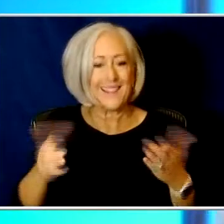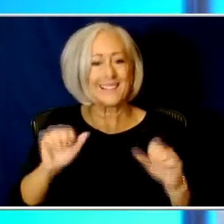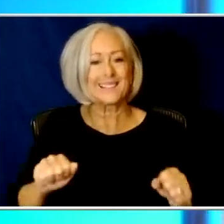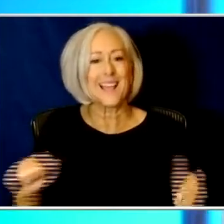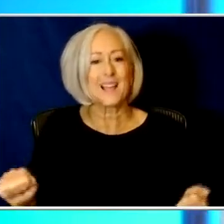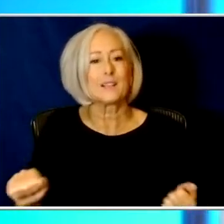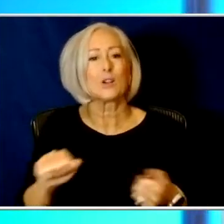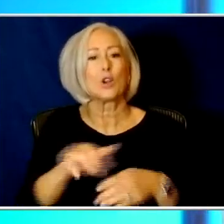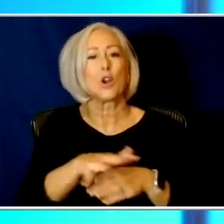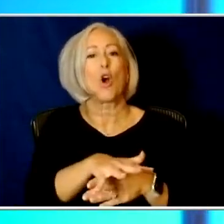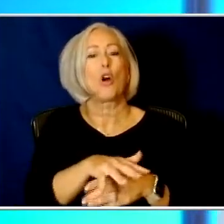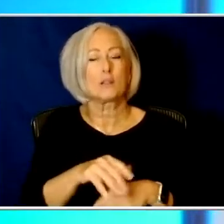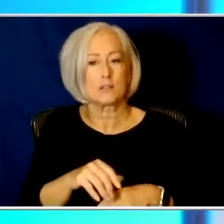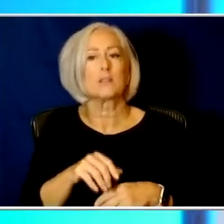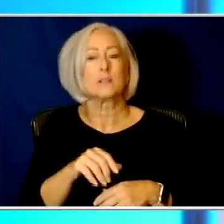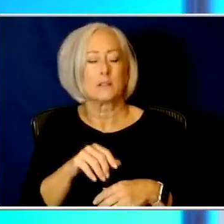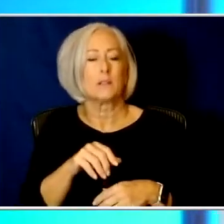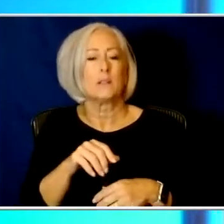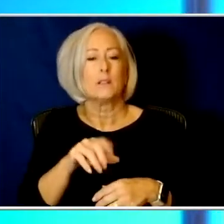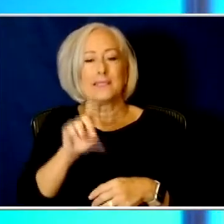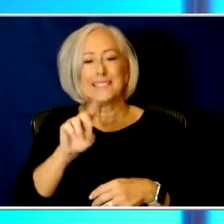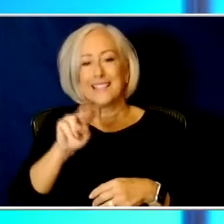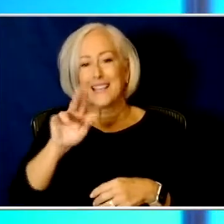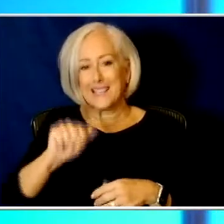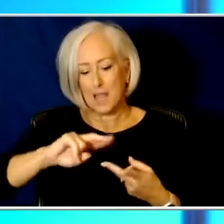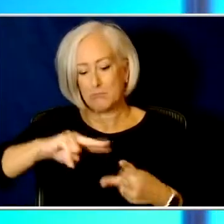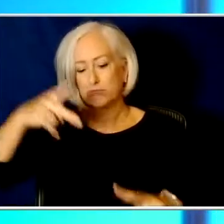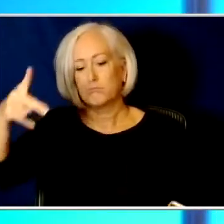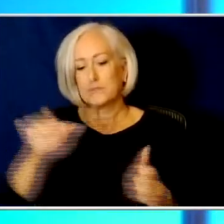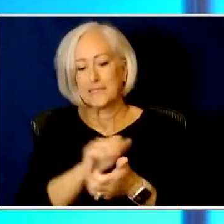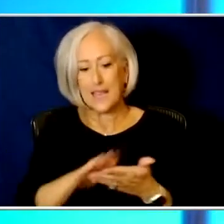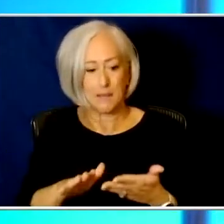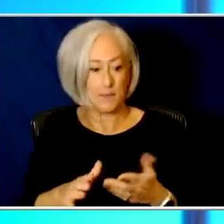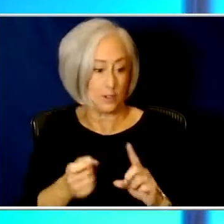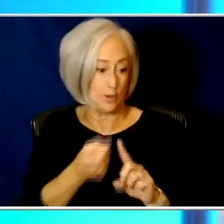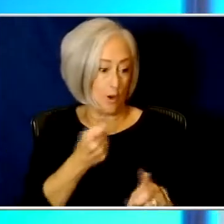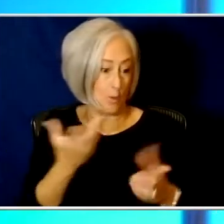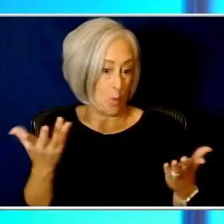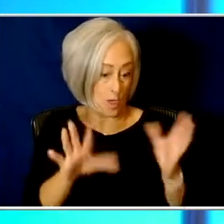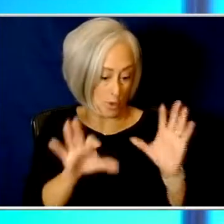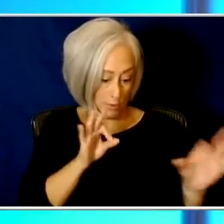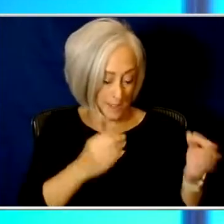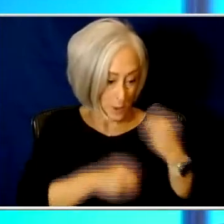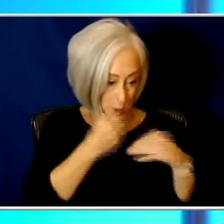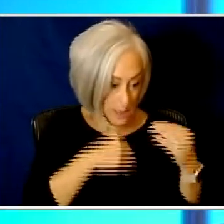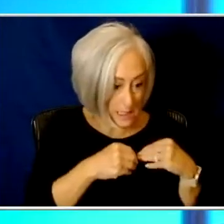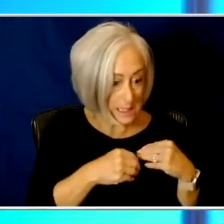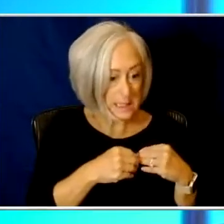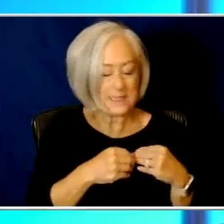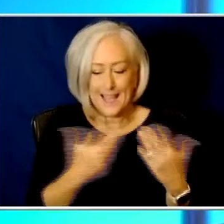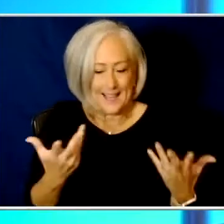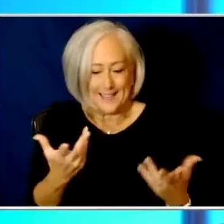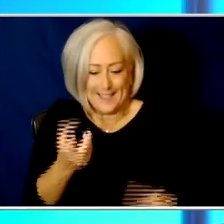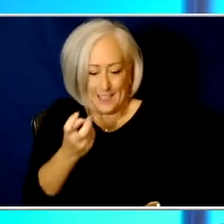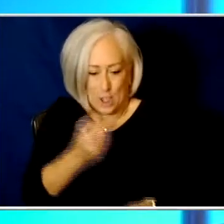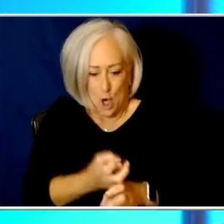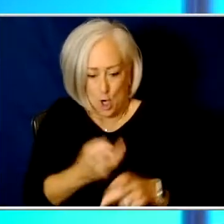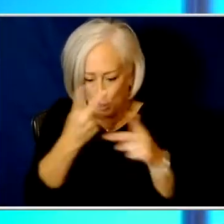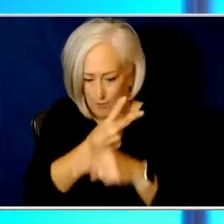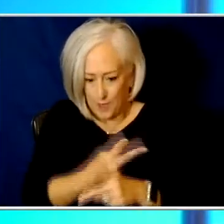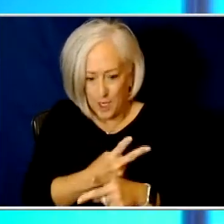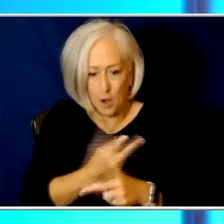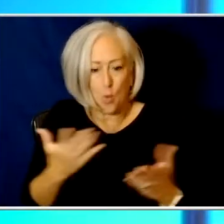many things in our environment, in our diet. It's hard to quantify what that exposure is, what that risk is. And